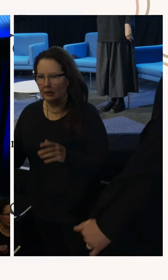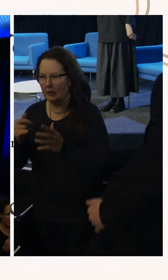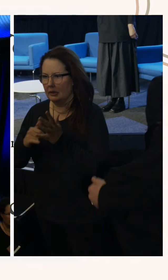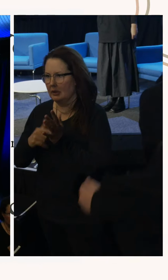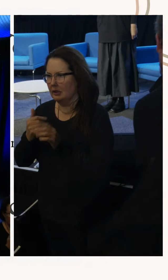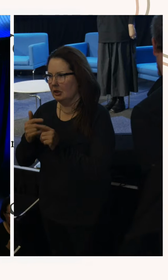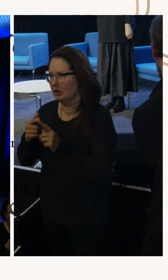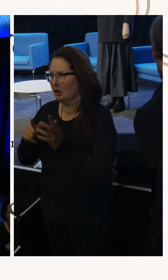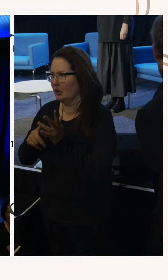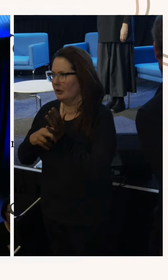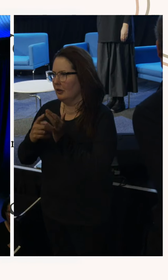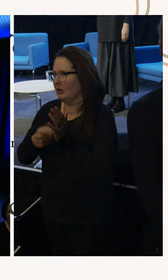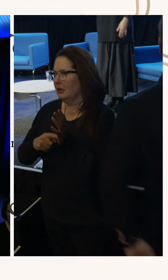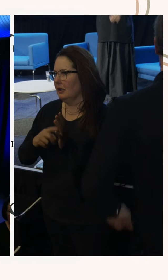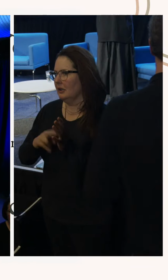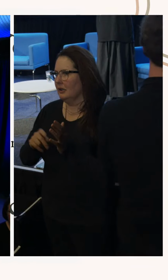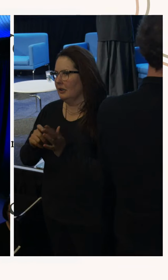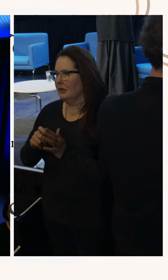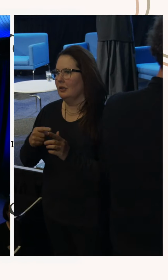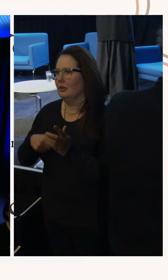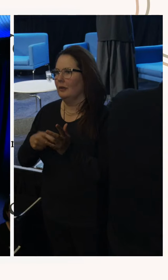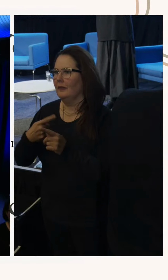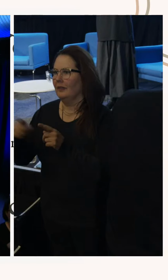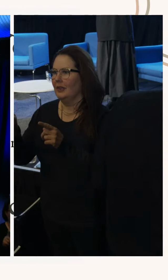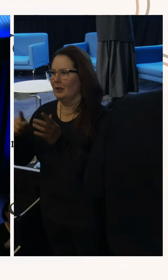250 Archive, Too Fast, Too Furious,